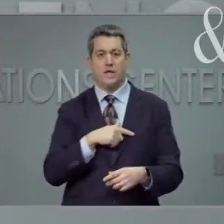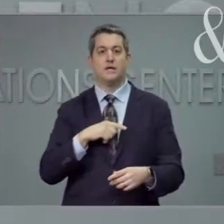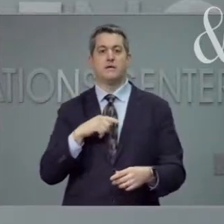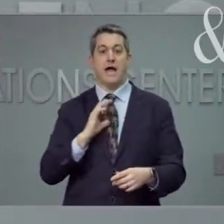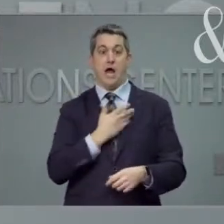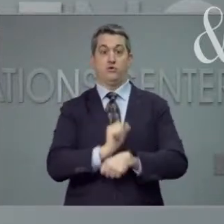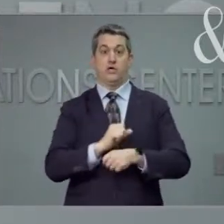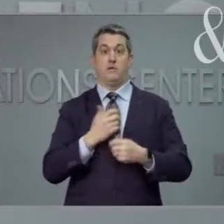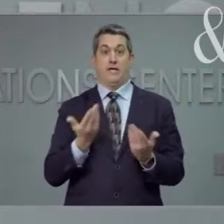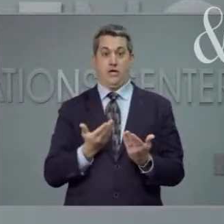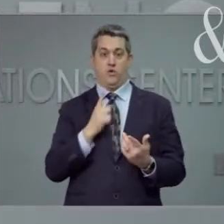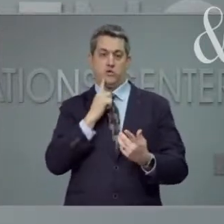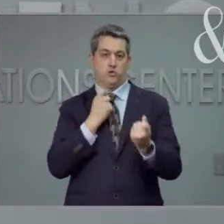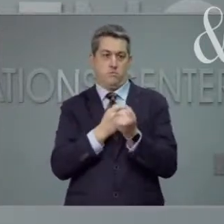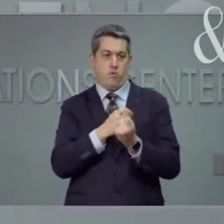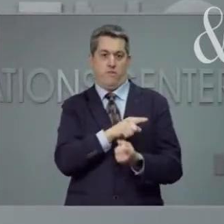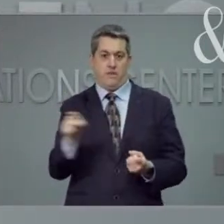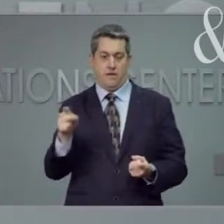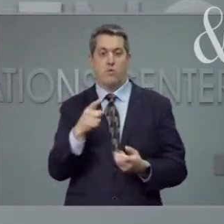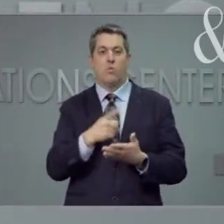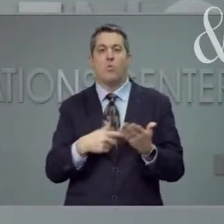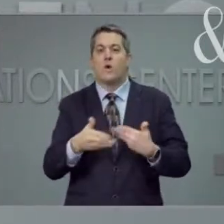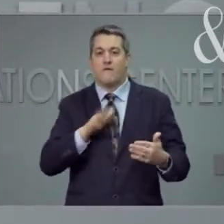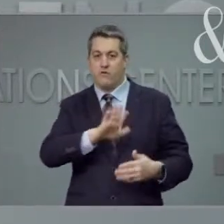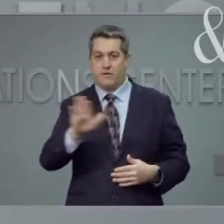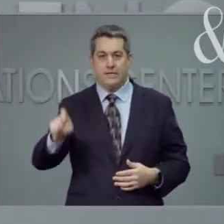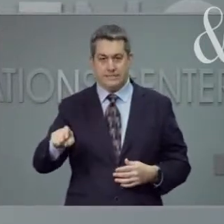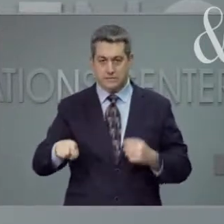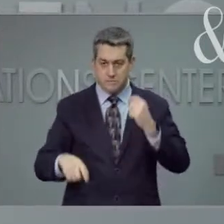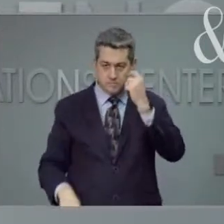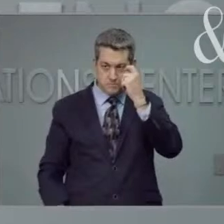doing and to make sure we can get vaccine to folks as quickly as possible.